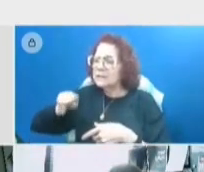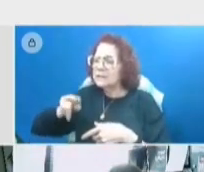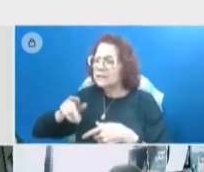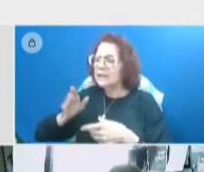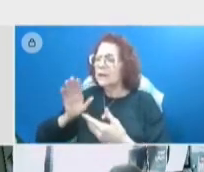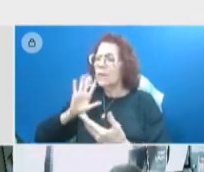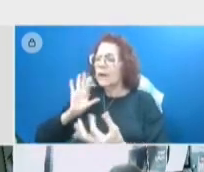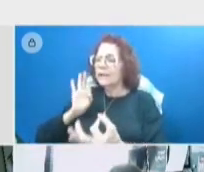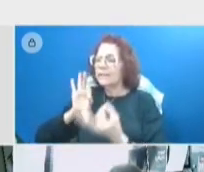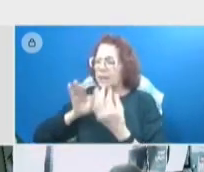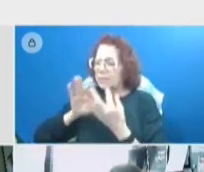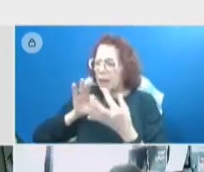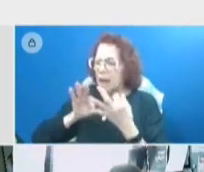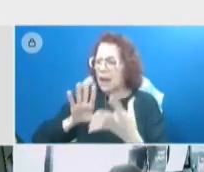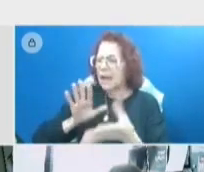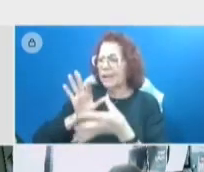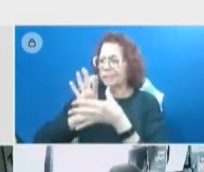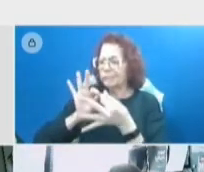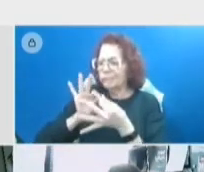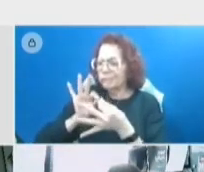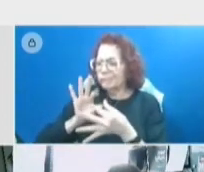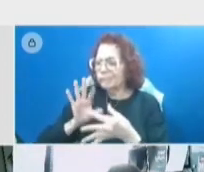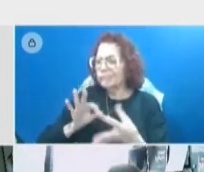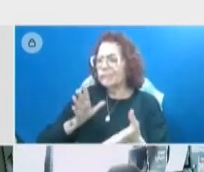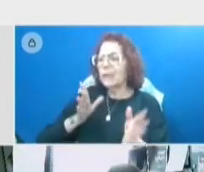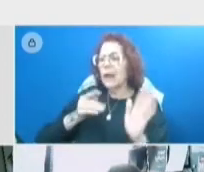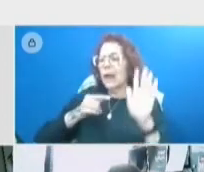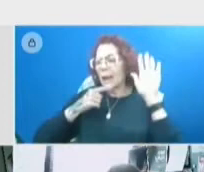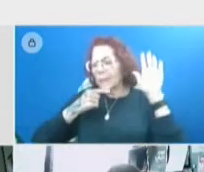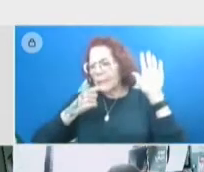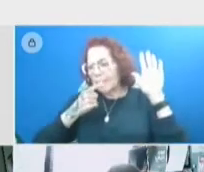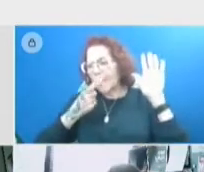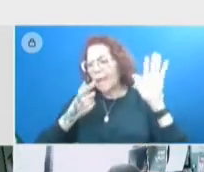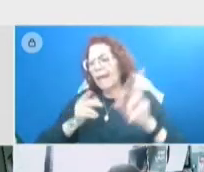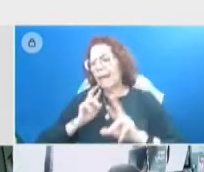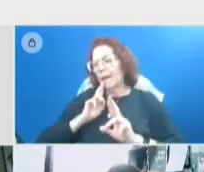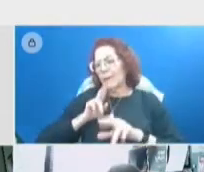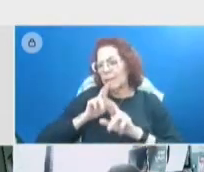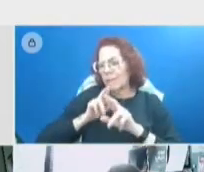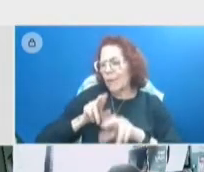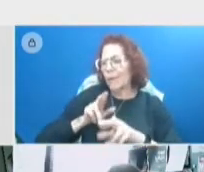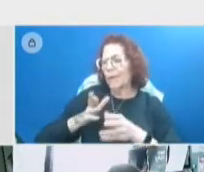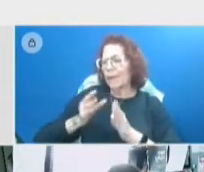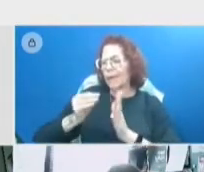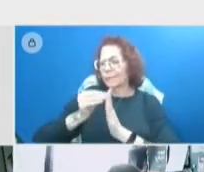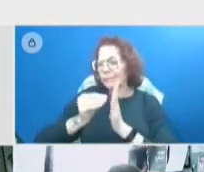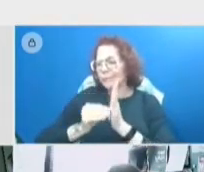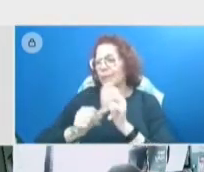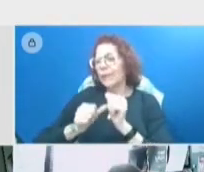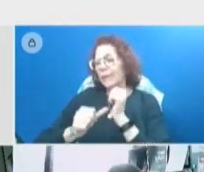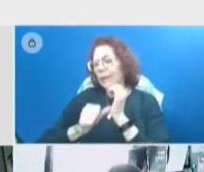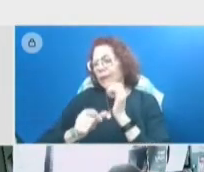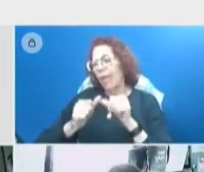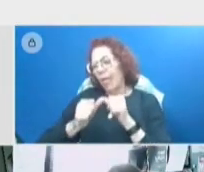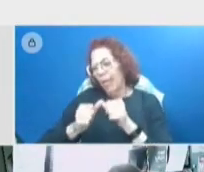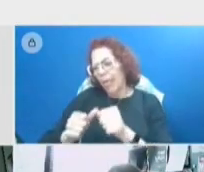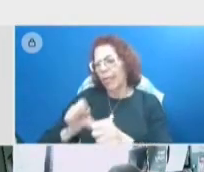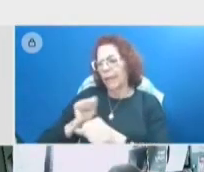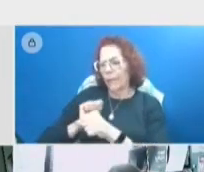public reporting page. But we continue to work on those issues.